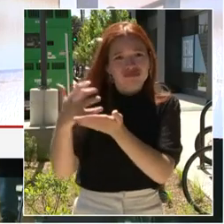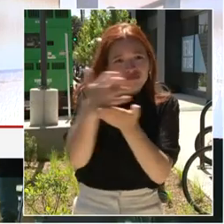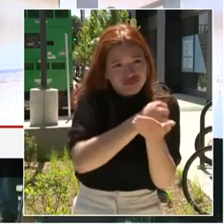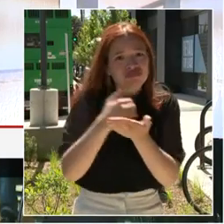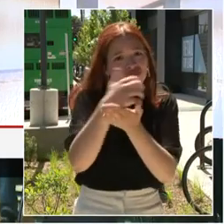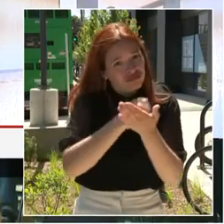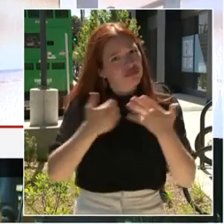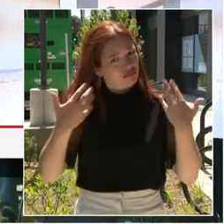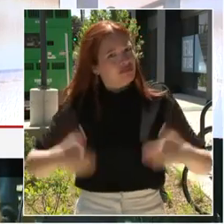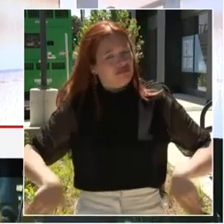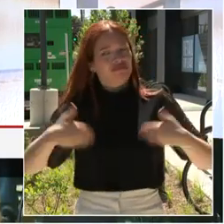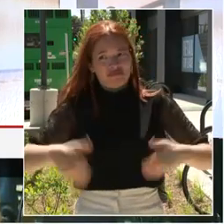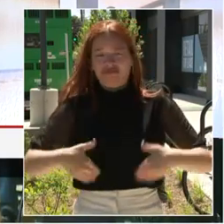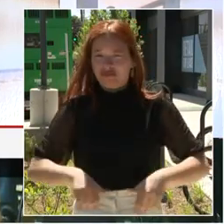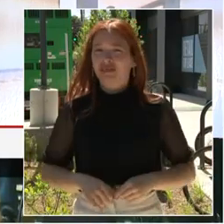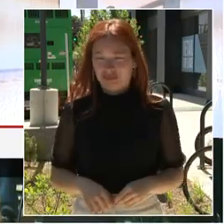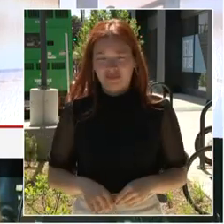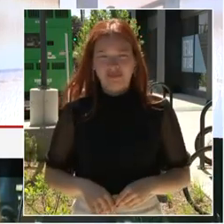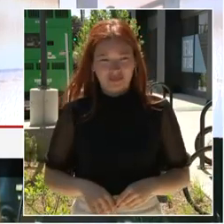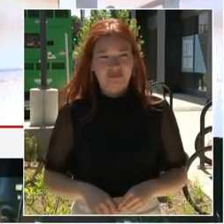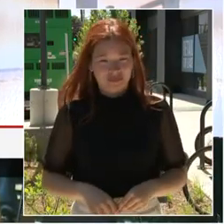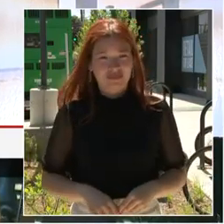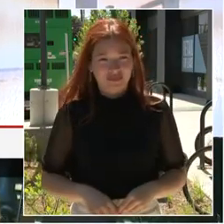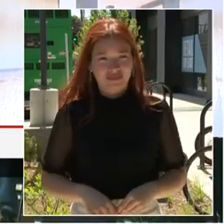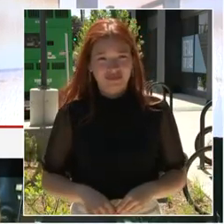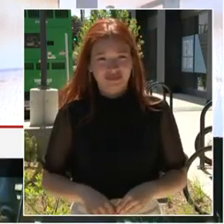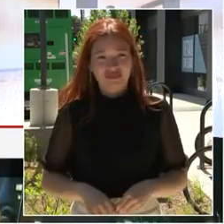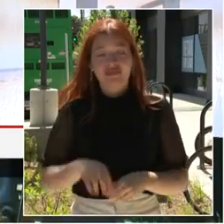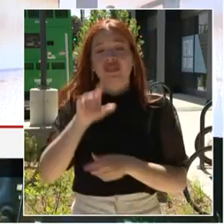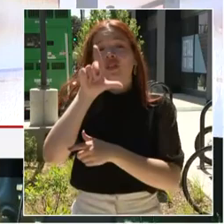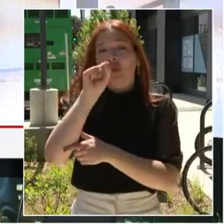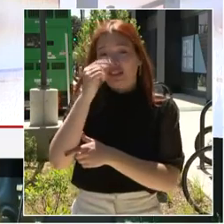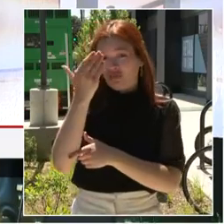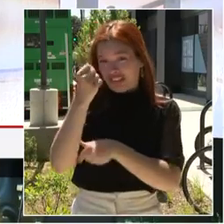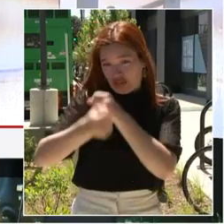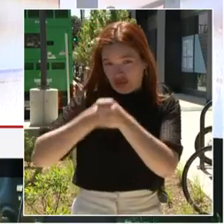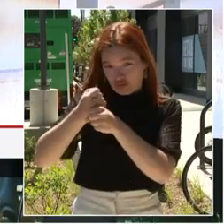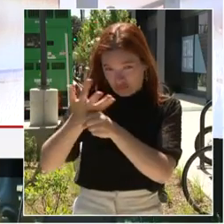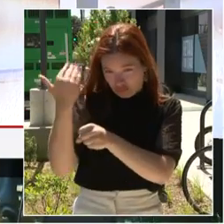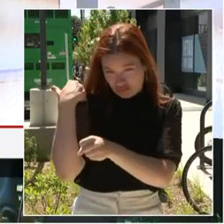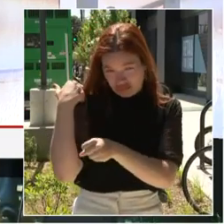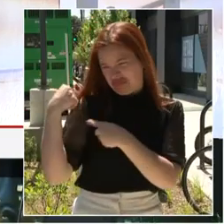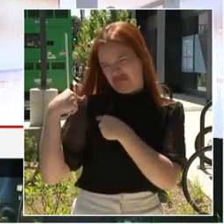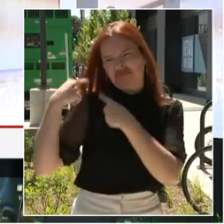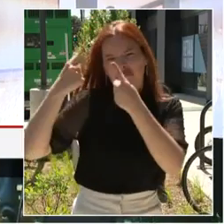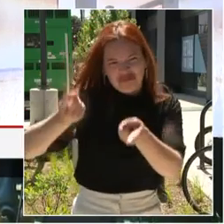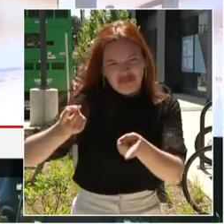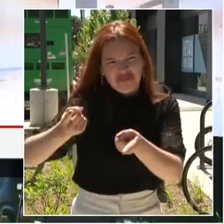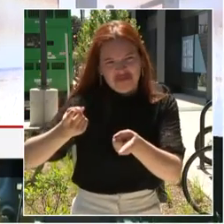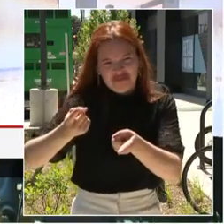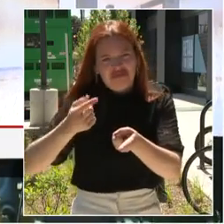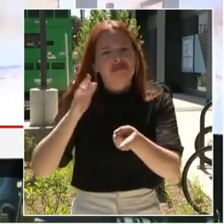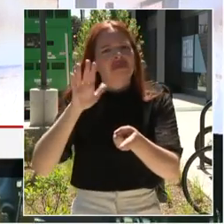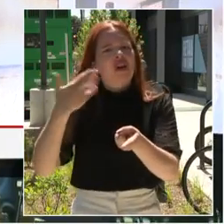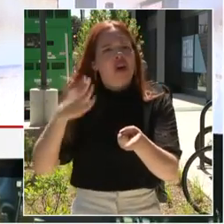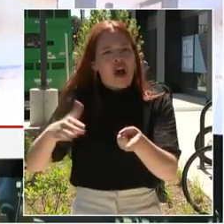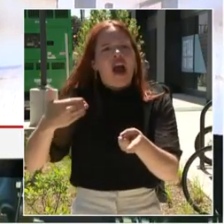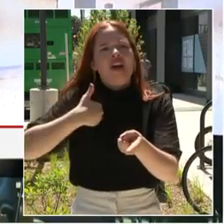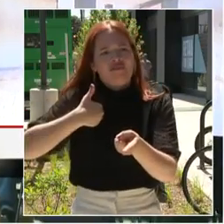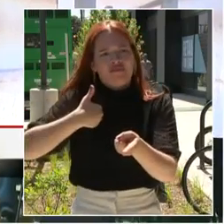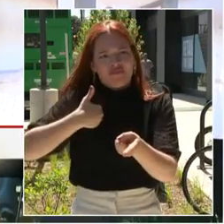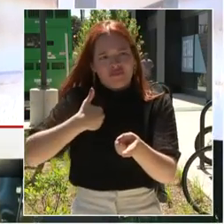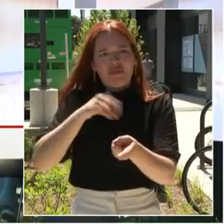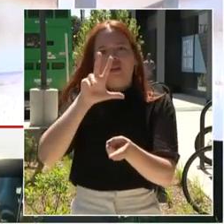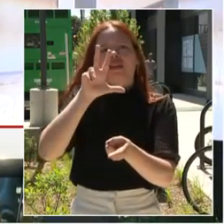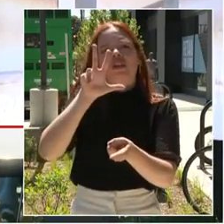Now, since Great Streets has launched in 2015, it's invested over $30 million in district businesses.